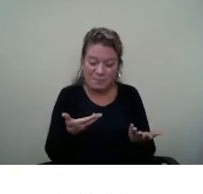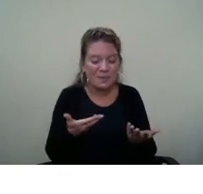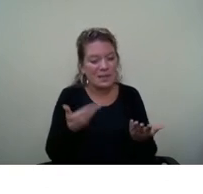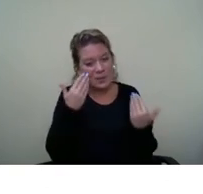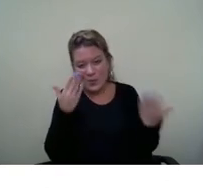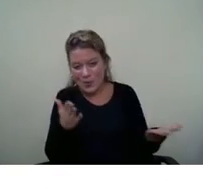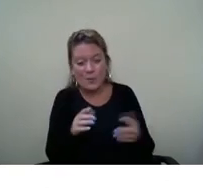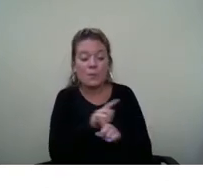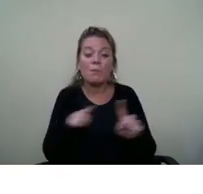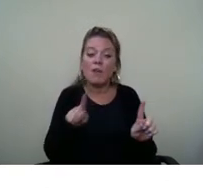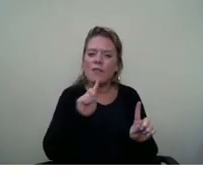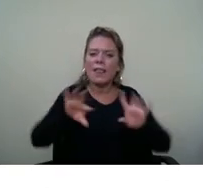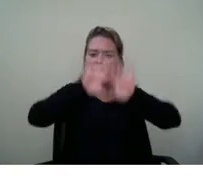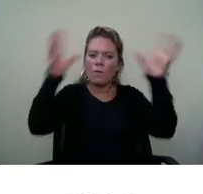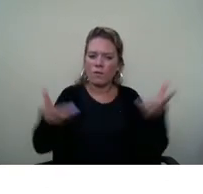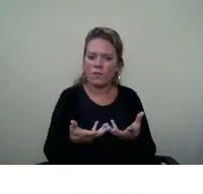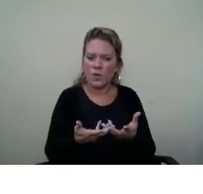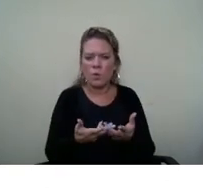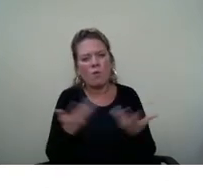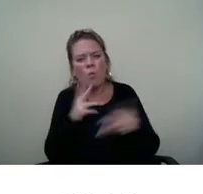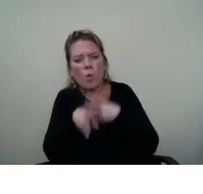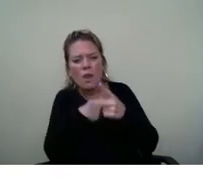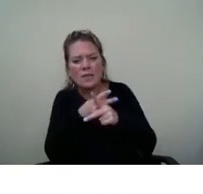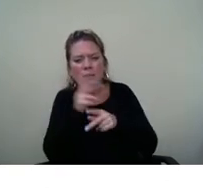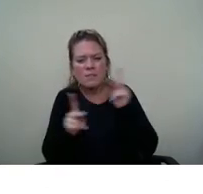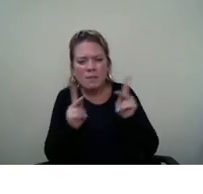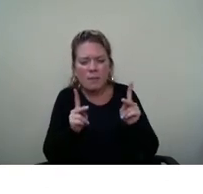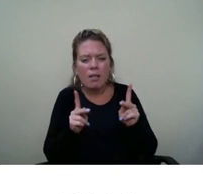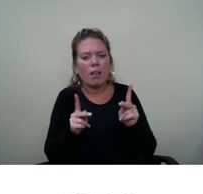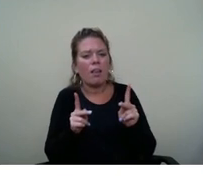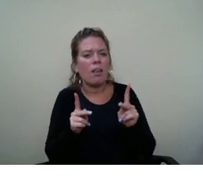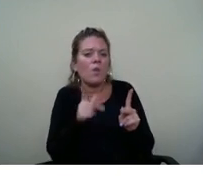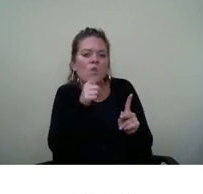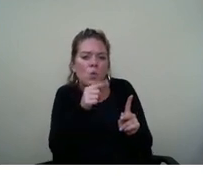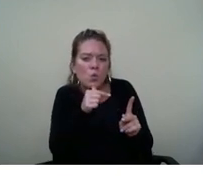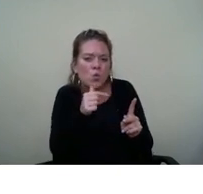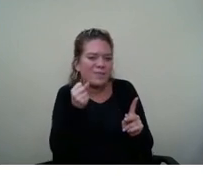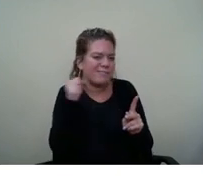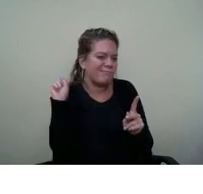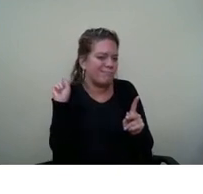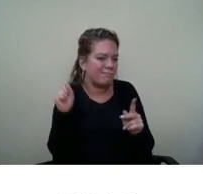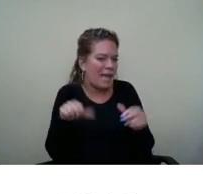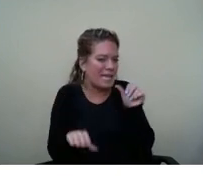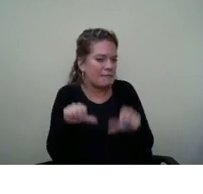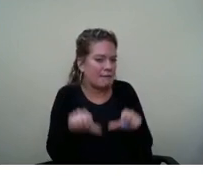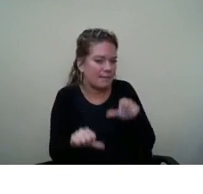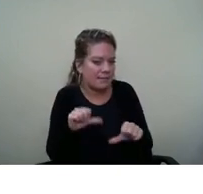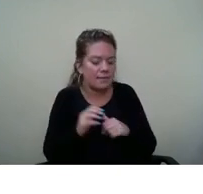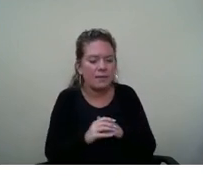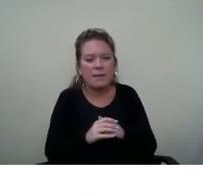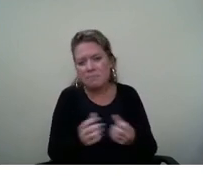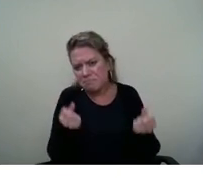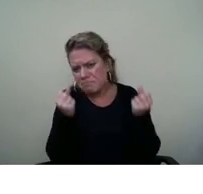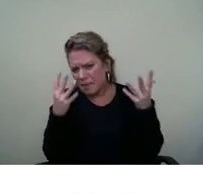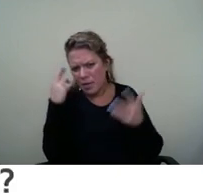this is really an overview of what are the types of people that would be vaccine hesitant. And of course, they have a lot of